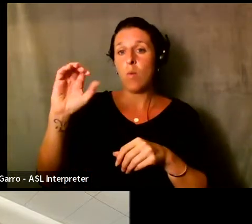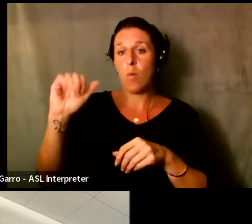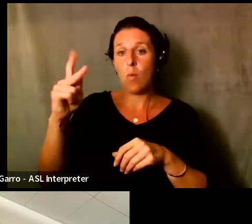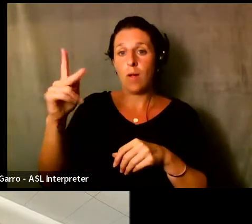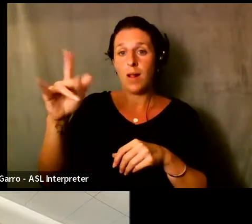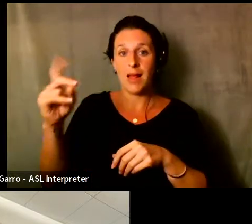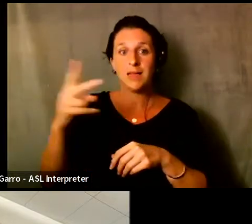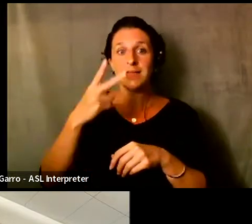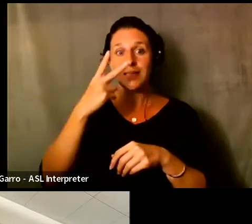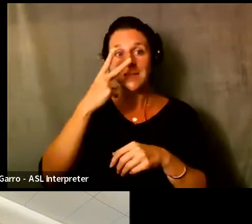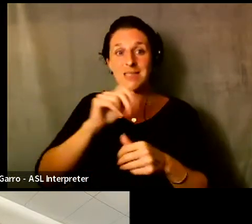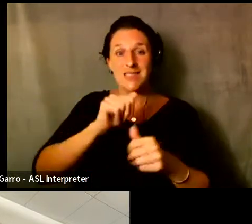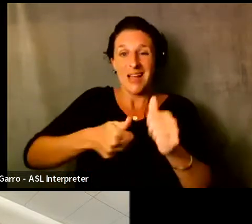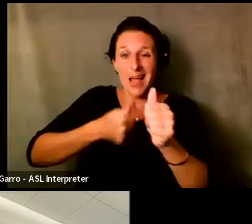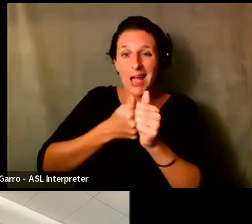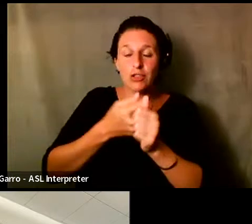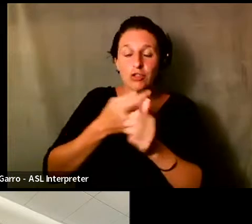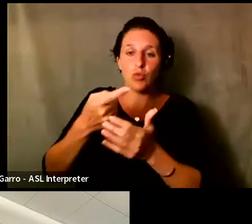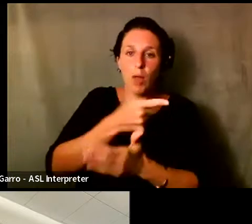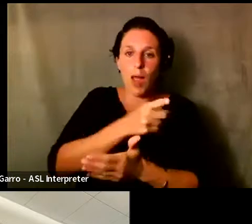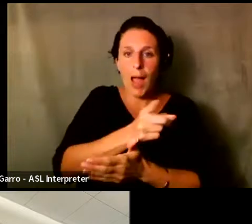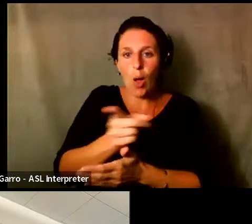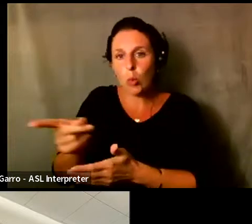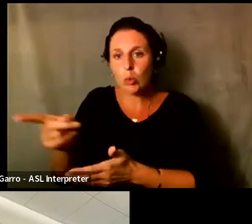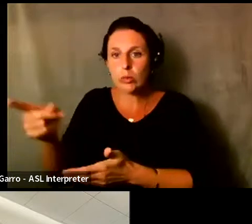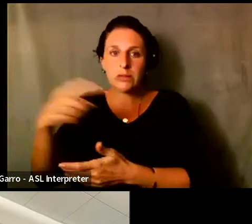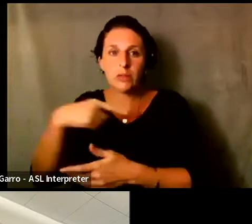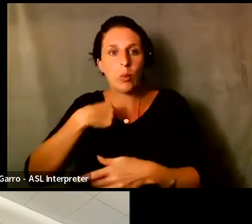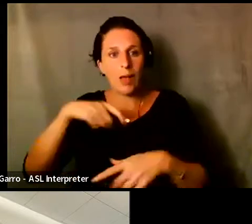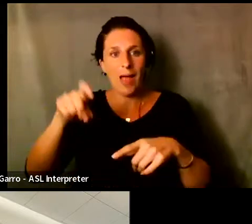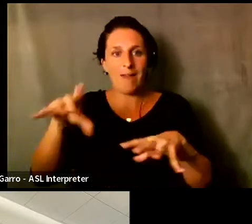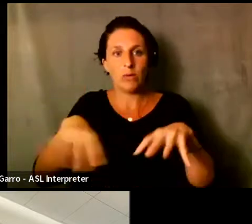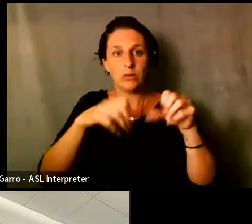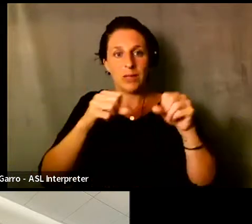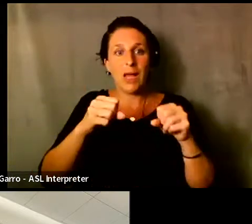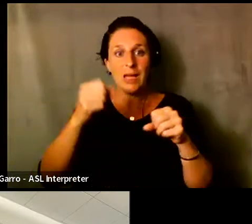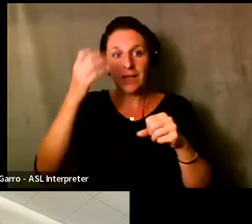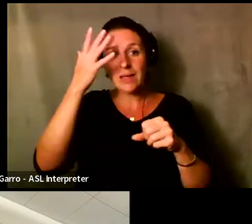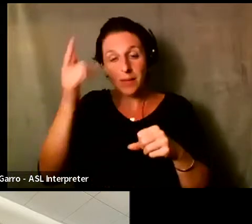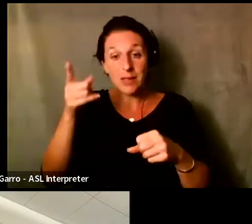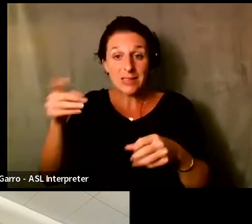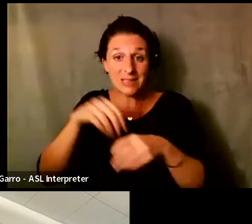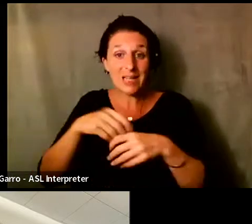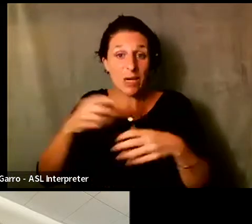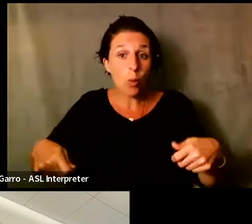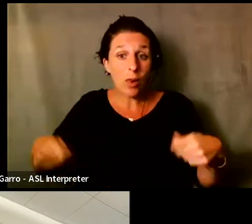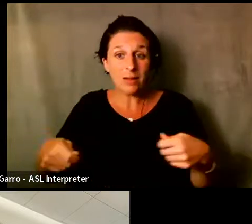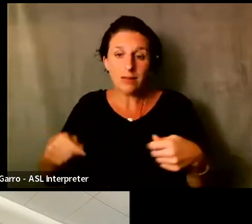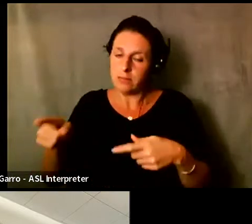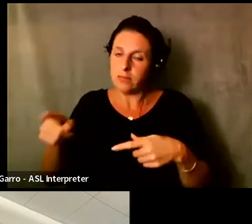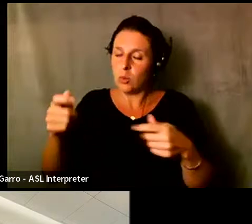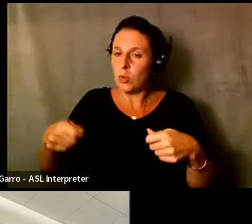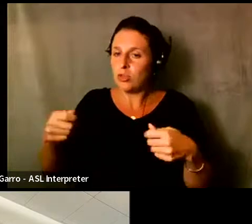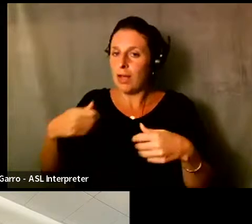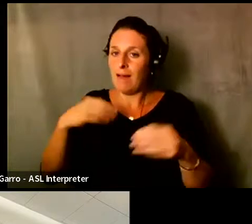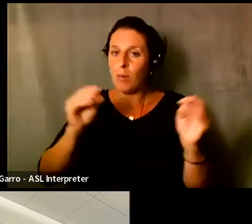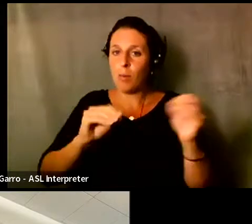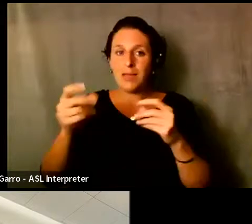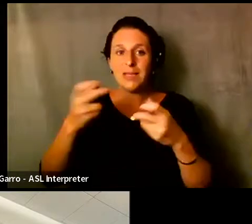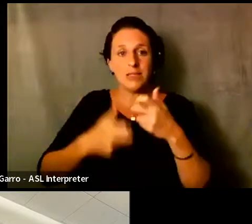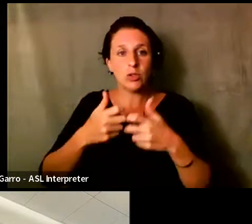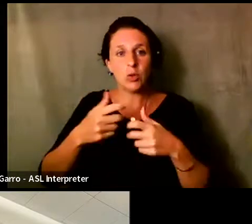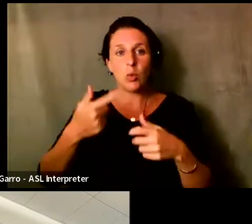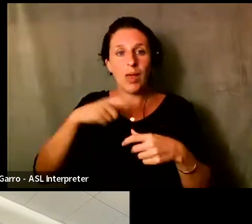extra routes we had to take, we took because he's in a wheelchair, he had mobility issues, but we had